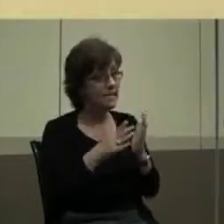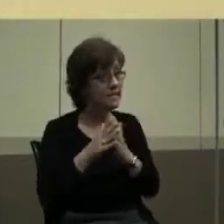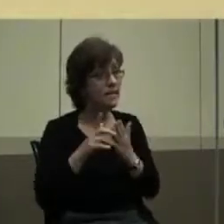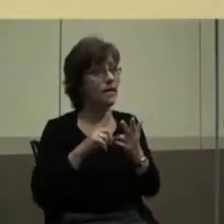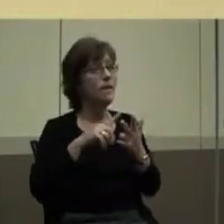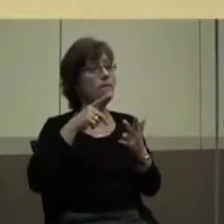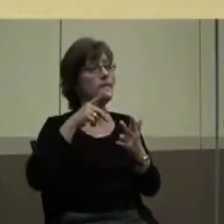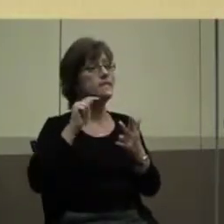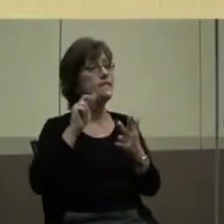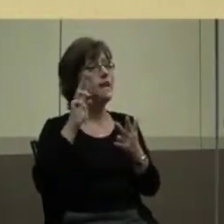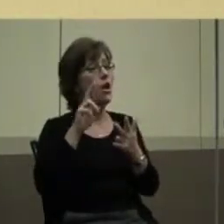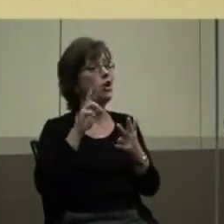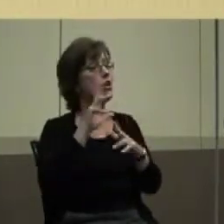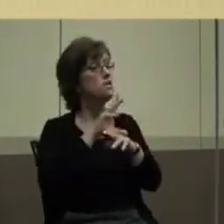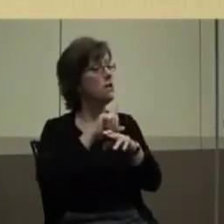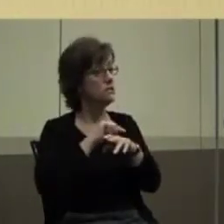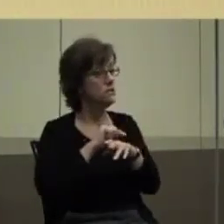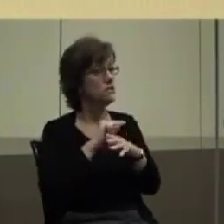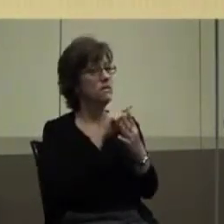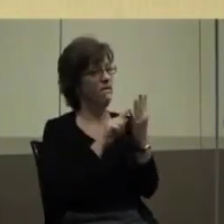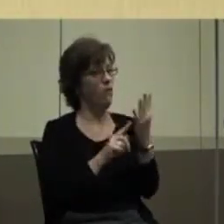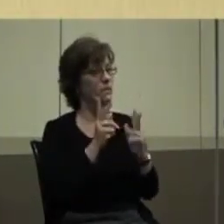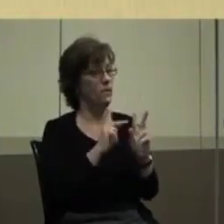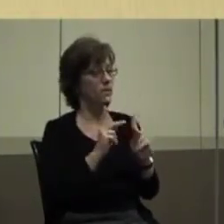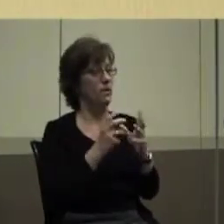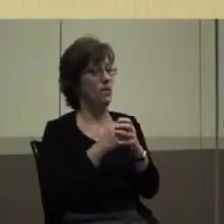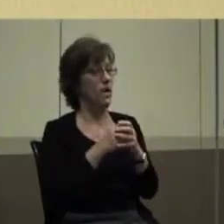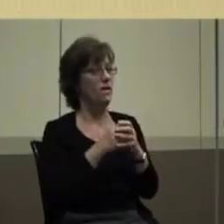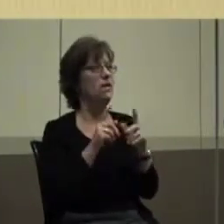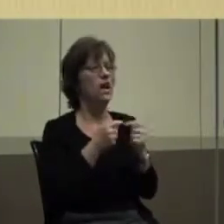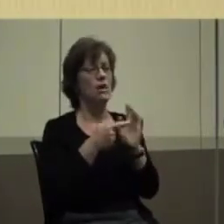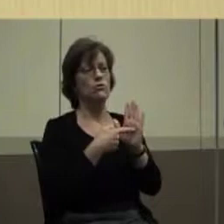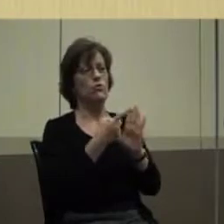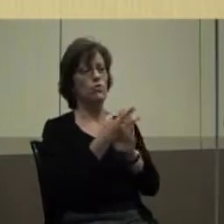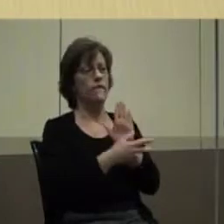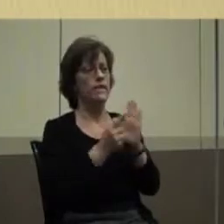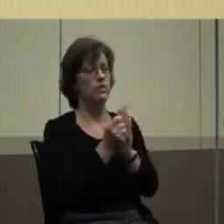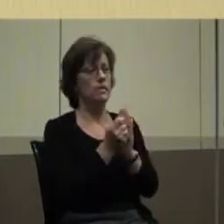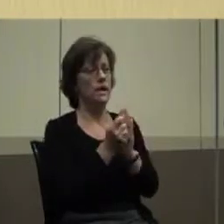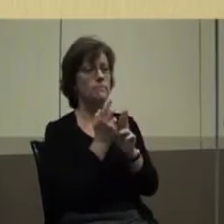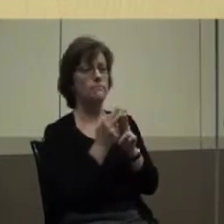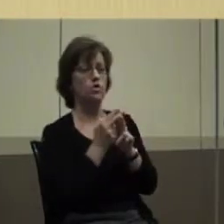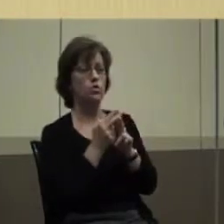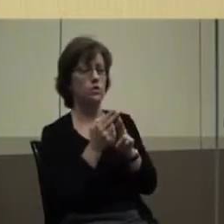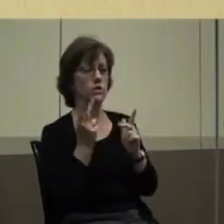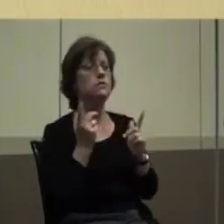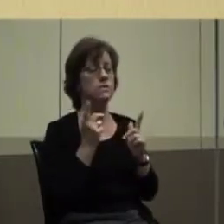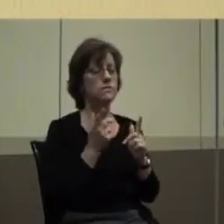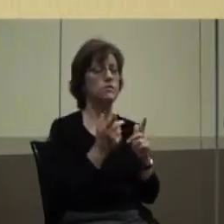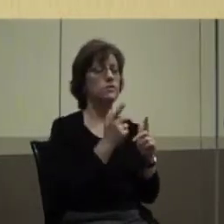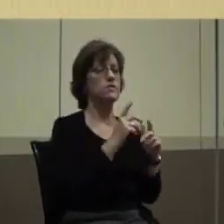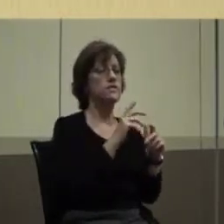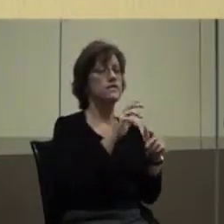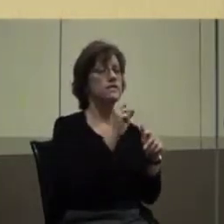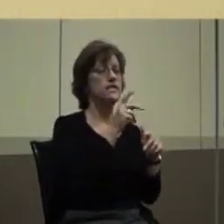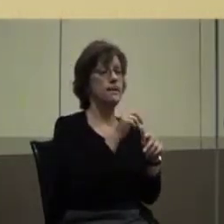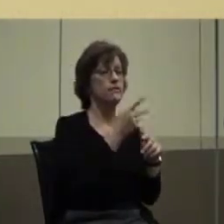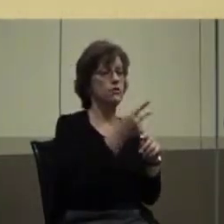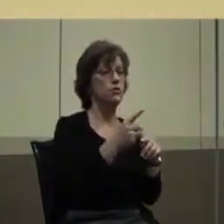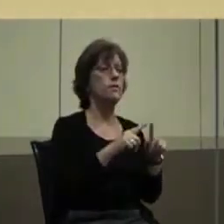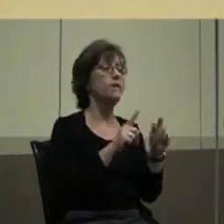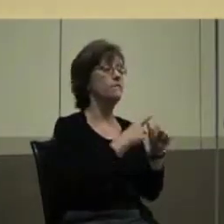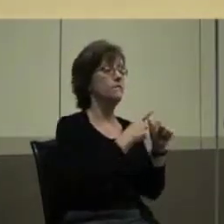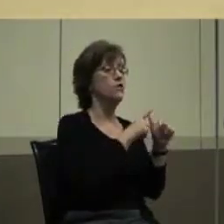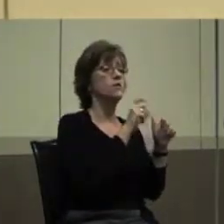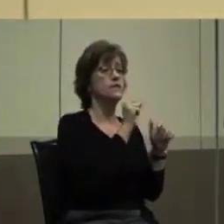on this team. So you're going to see a video in a little while, for step 2. For step 1, we're just going to go ahead and let you look